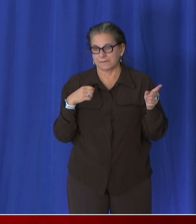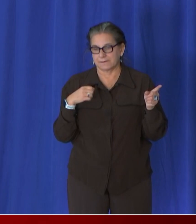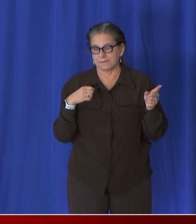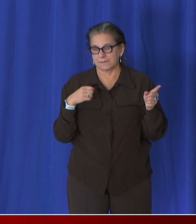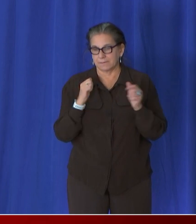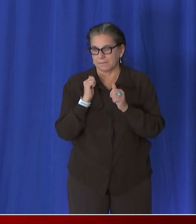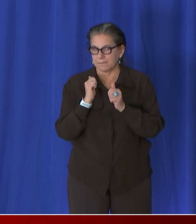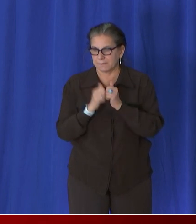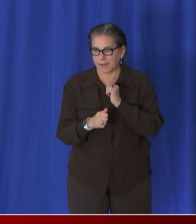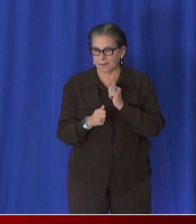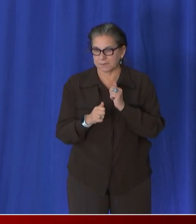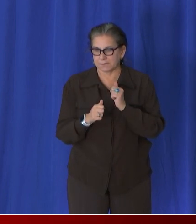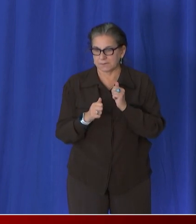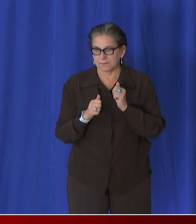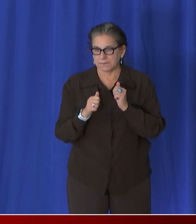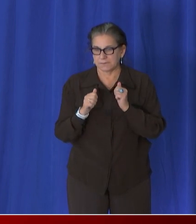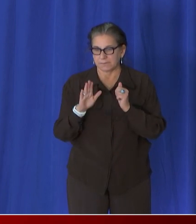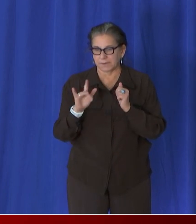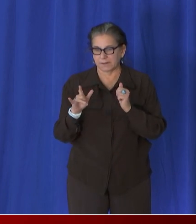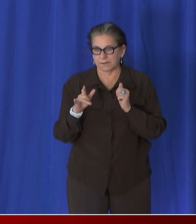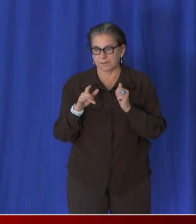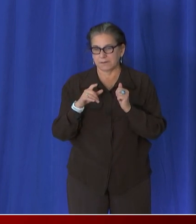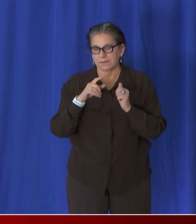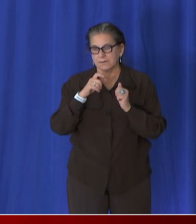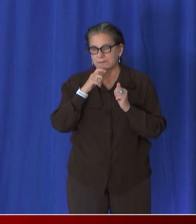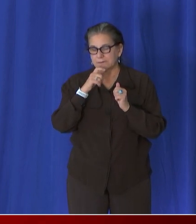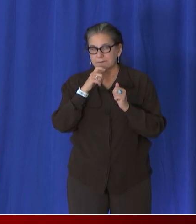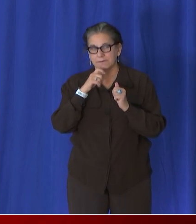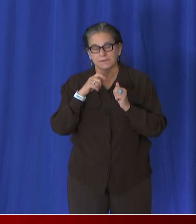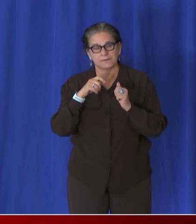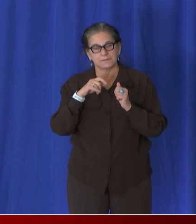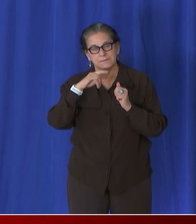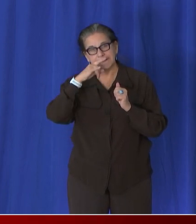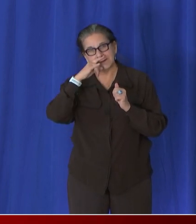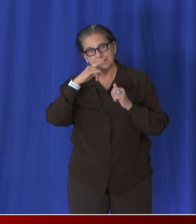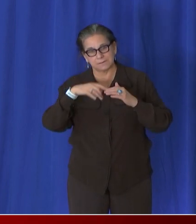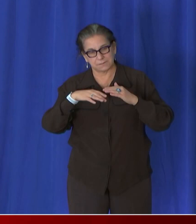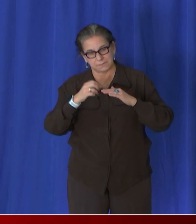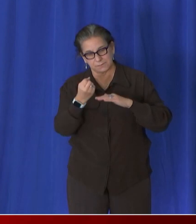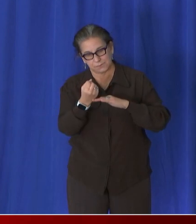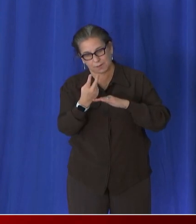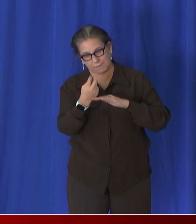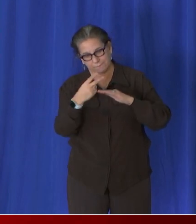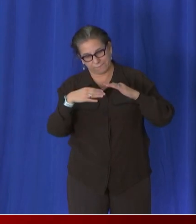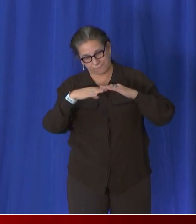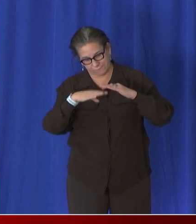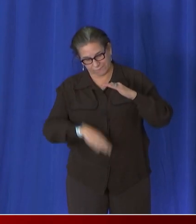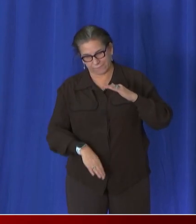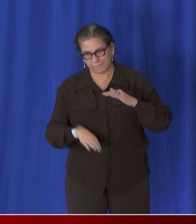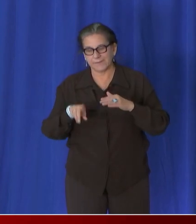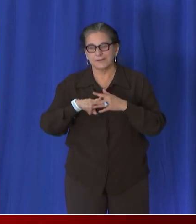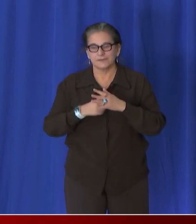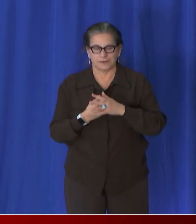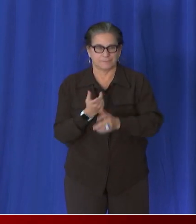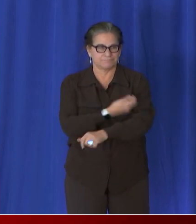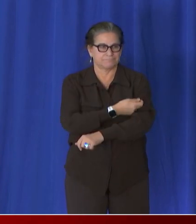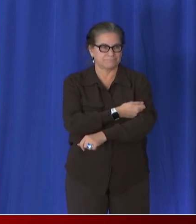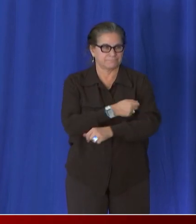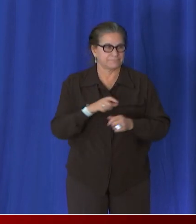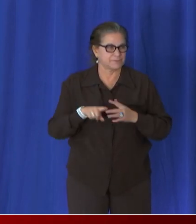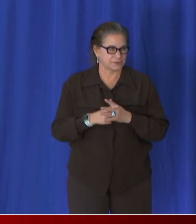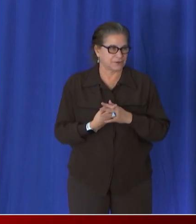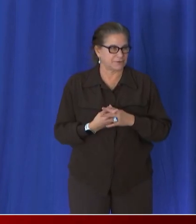to get their immunization. So let me turn this over to Councilmember Henderson. Thank you, Madam